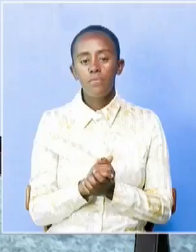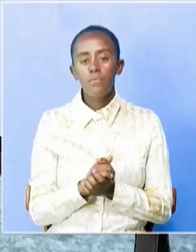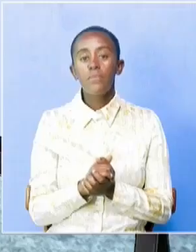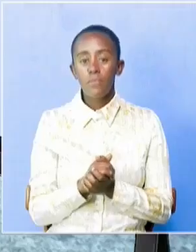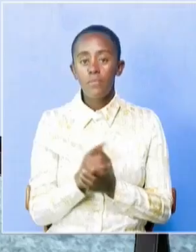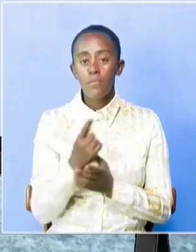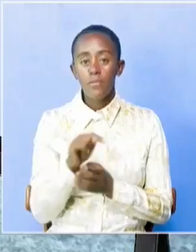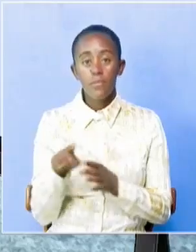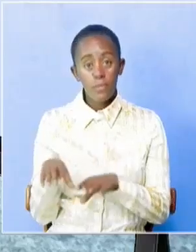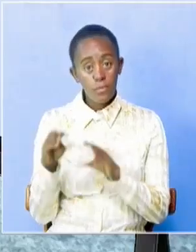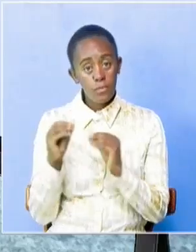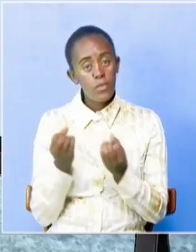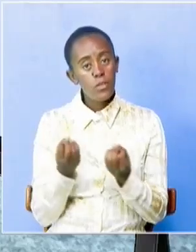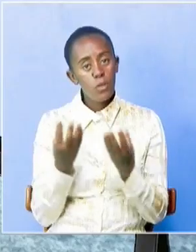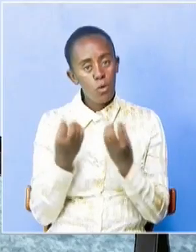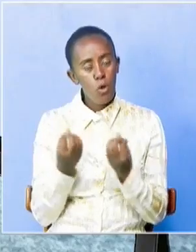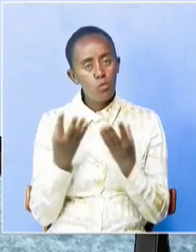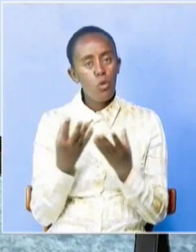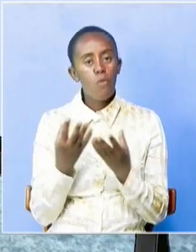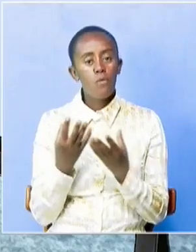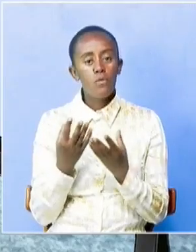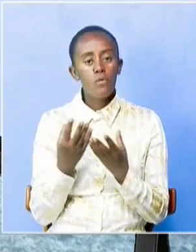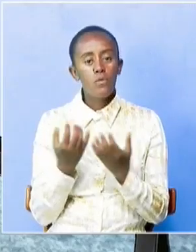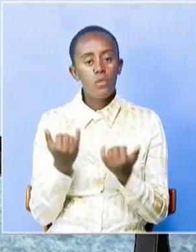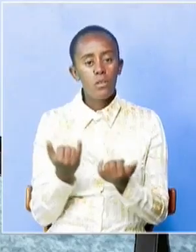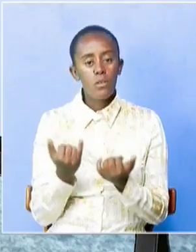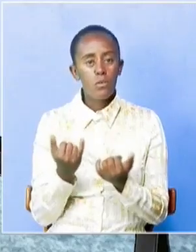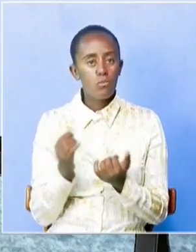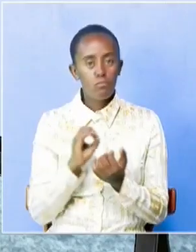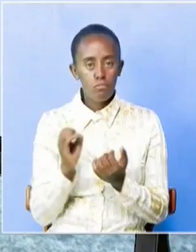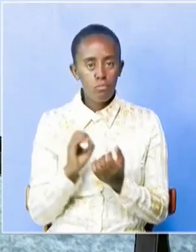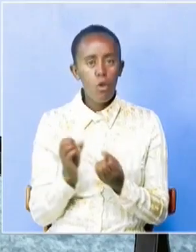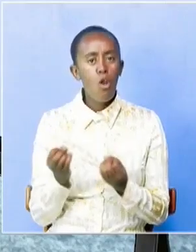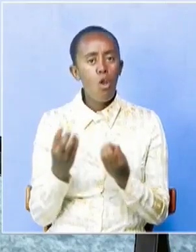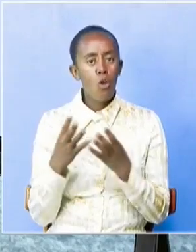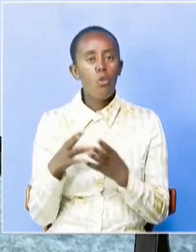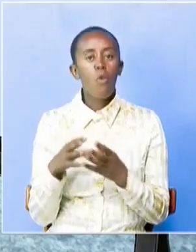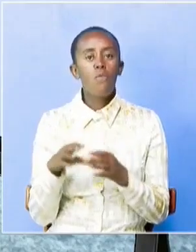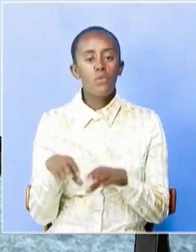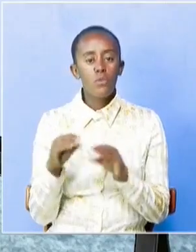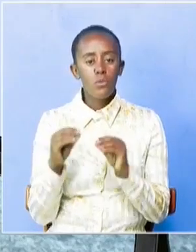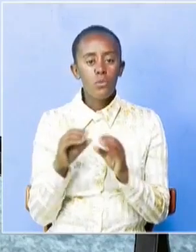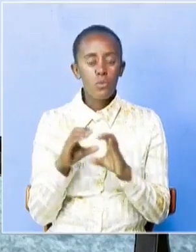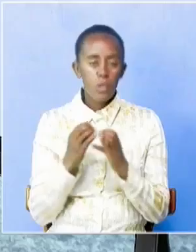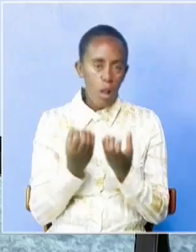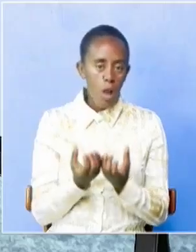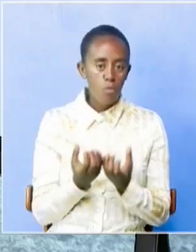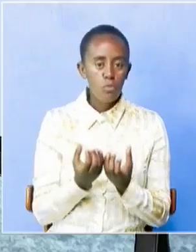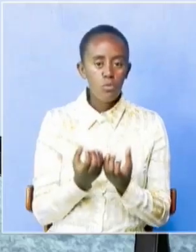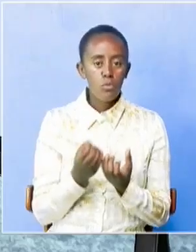here, a lot of students, not one, but a lot of them. In the classroom,